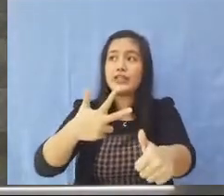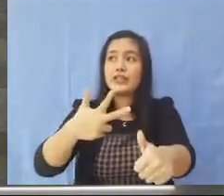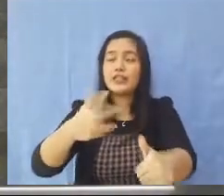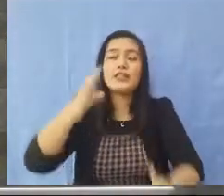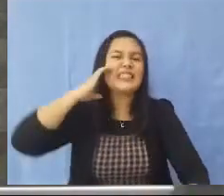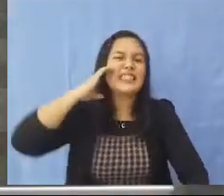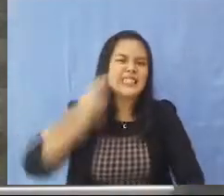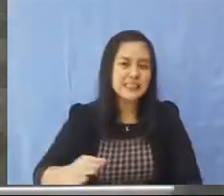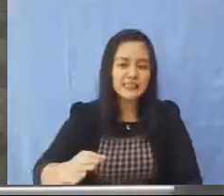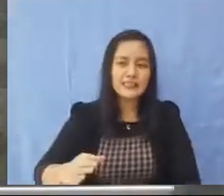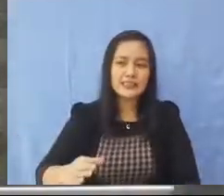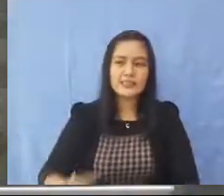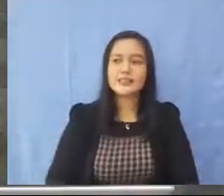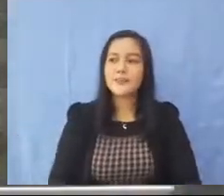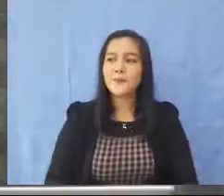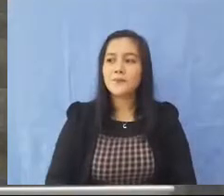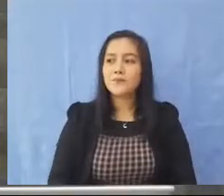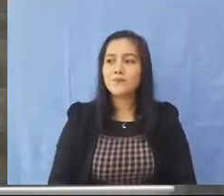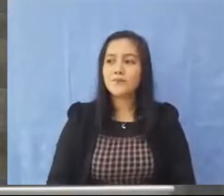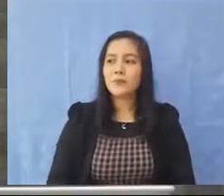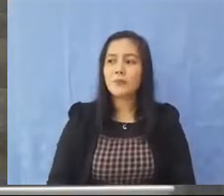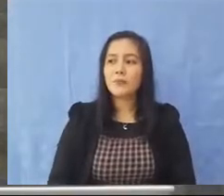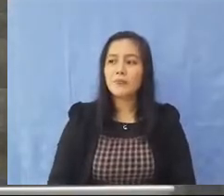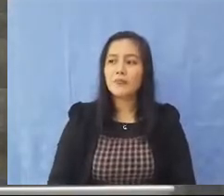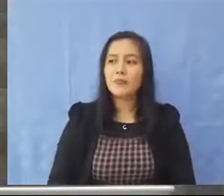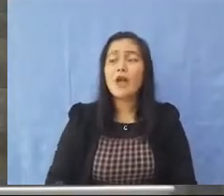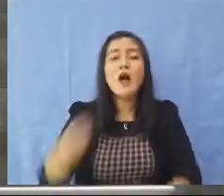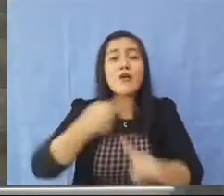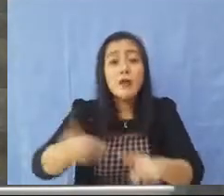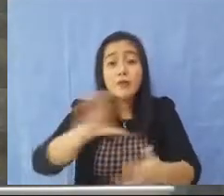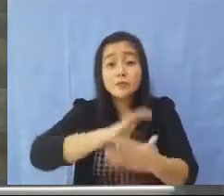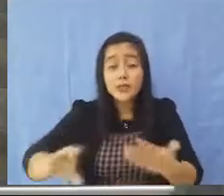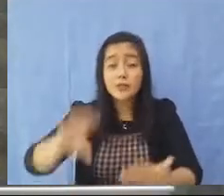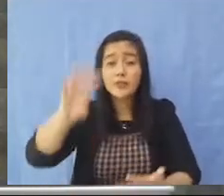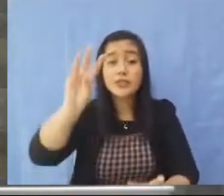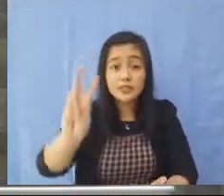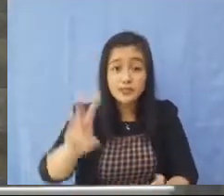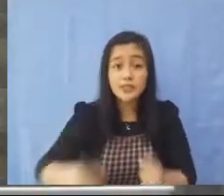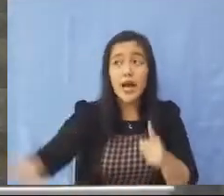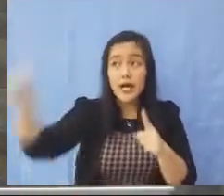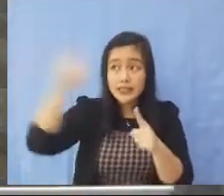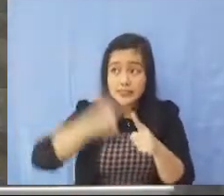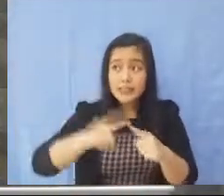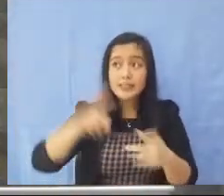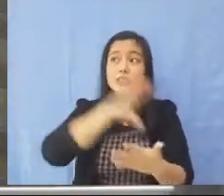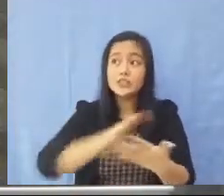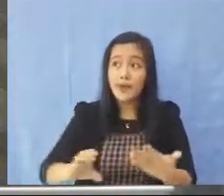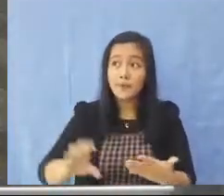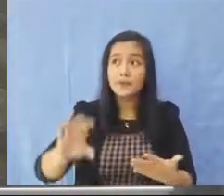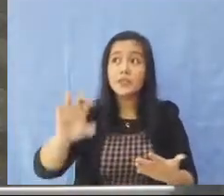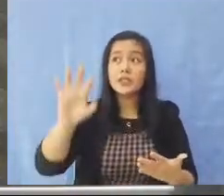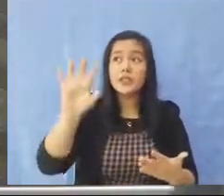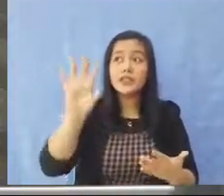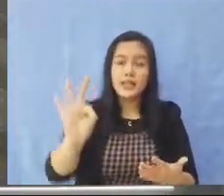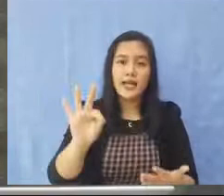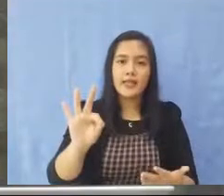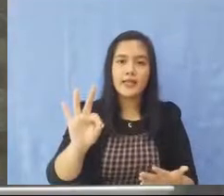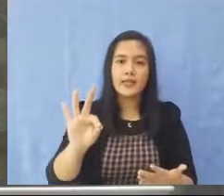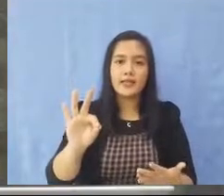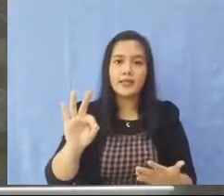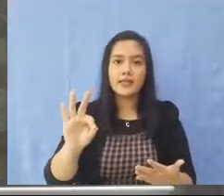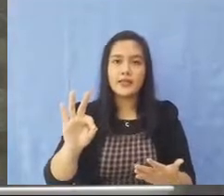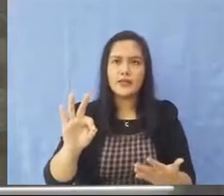In from chapter 6 to chapter 9, dyan po natin makikita yung condemnation part ng foundational chapters.